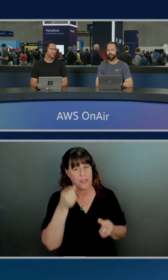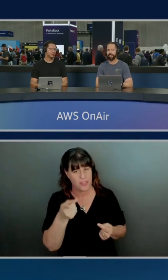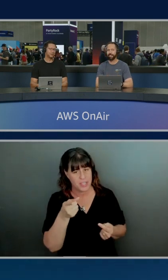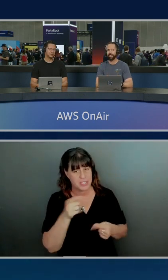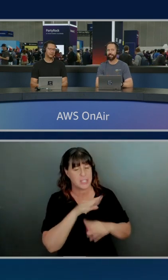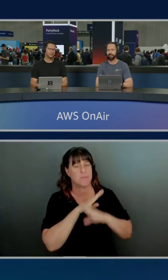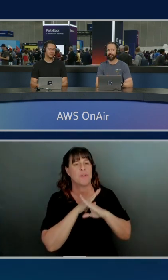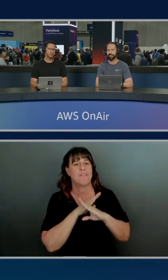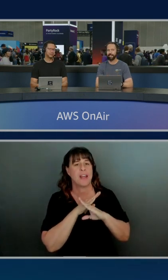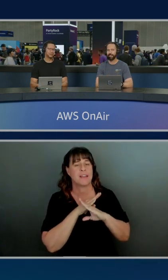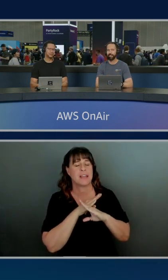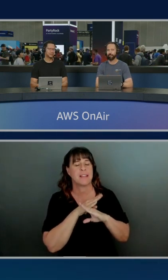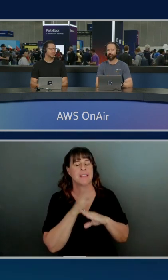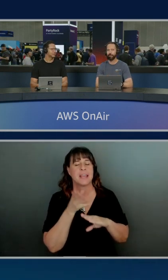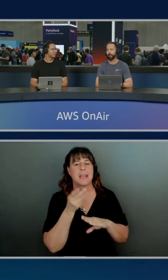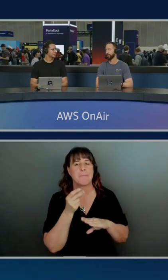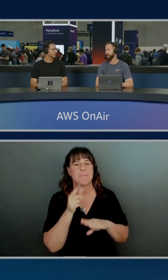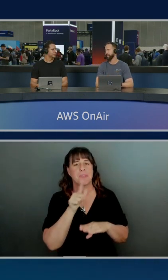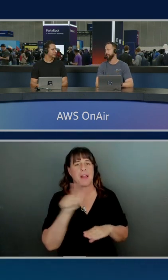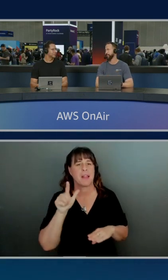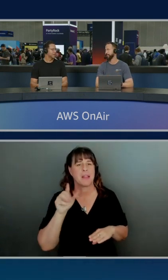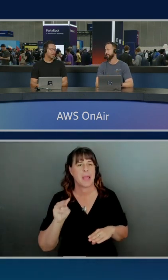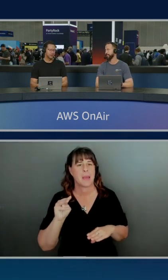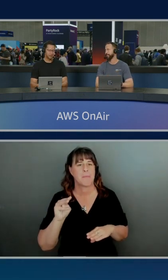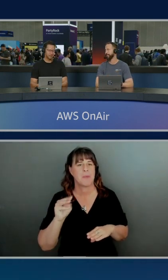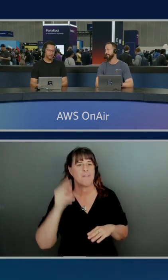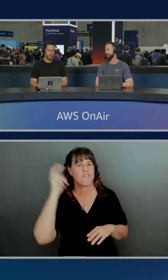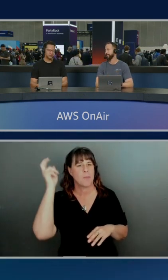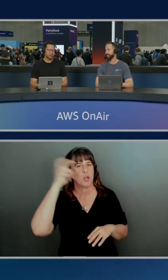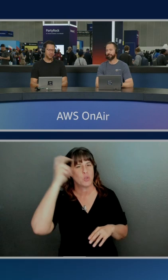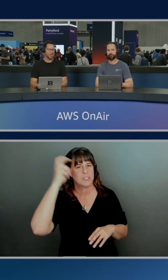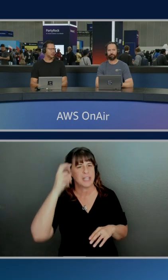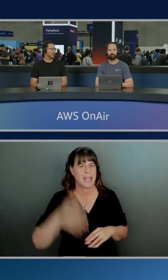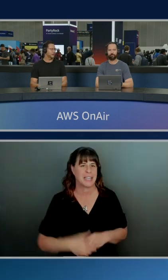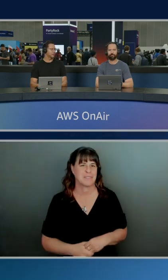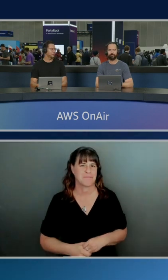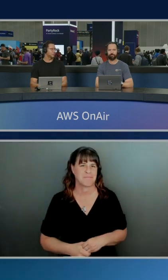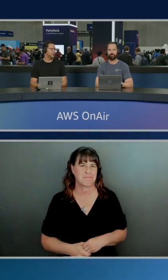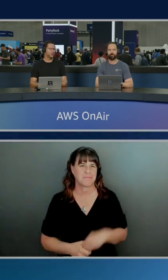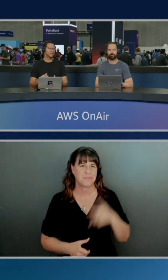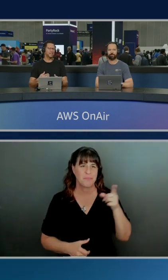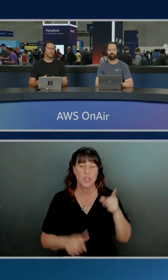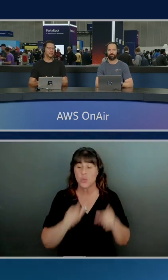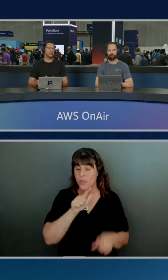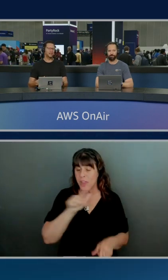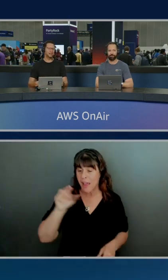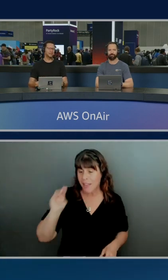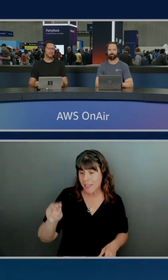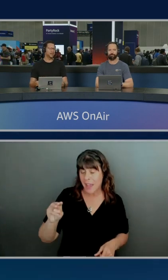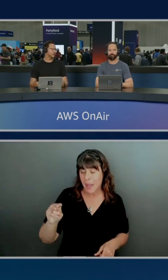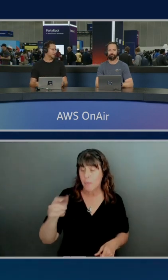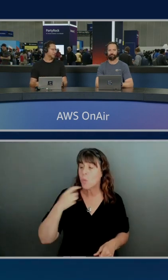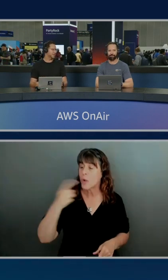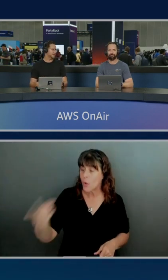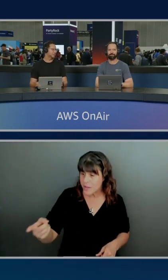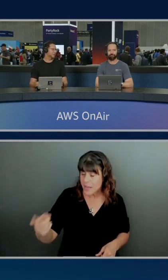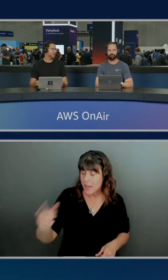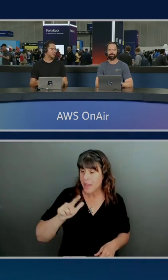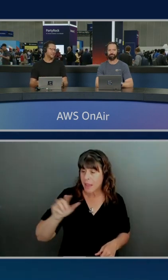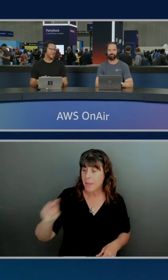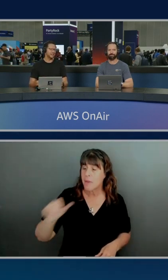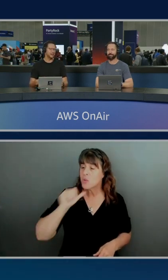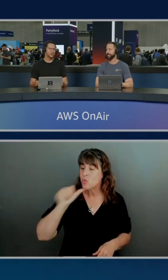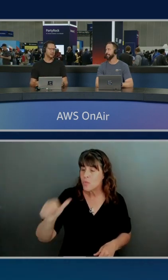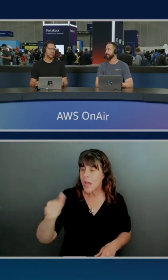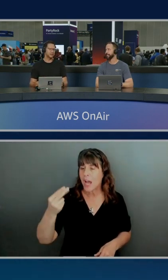preventing the LLM from hallucinating. So the LLM, we are telling the LLM to not hallucinate, but we're